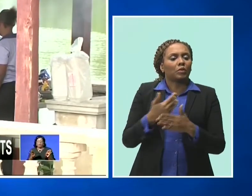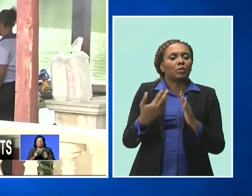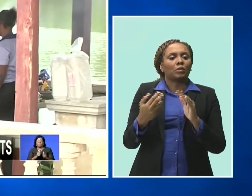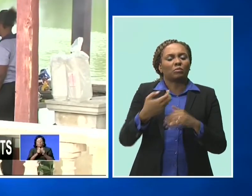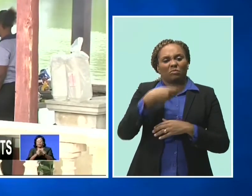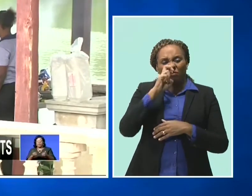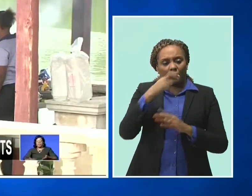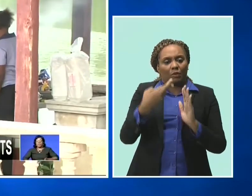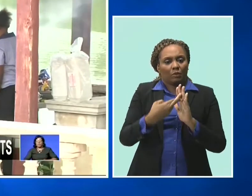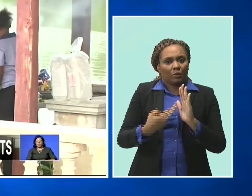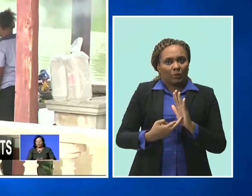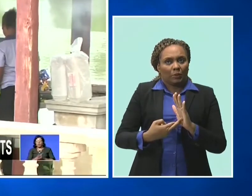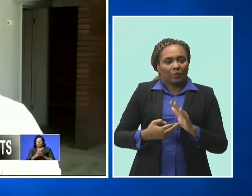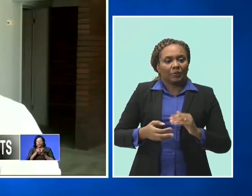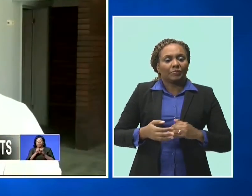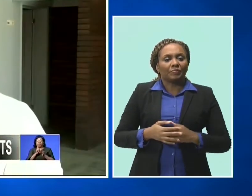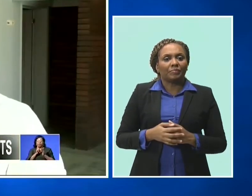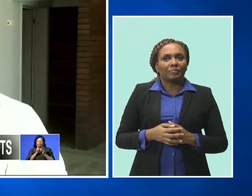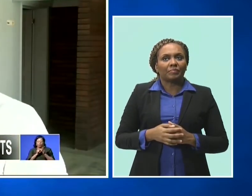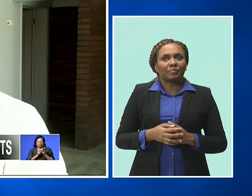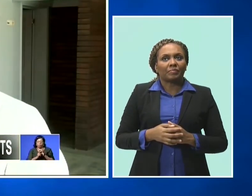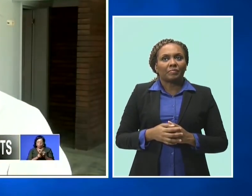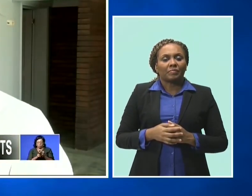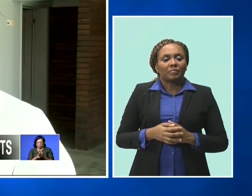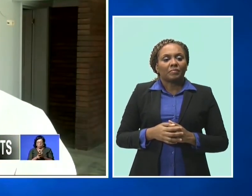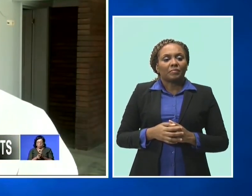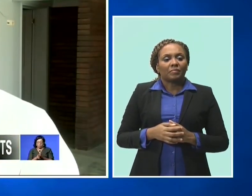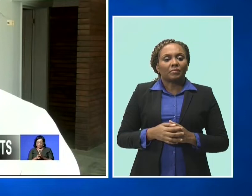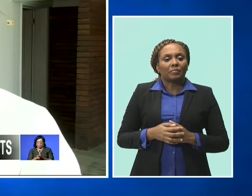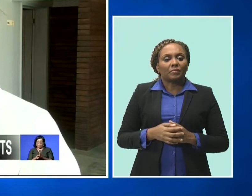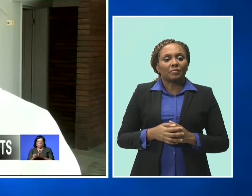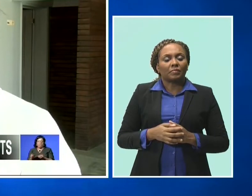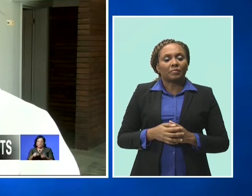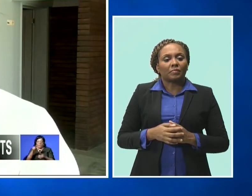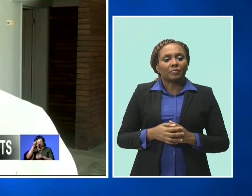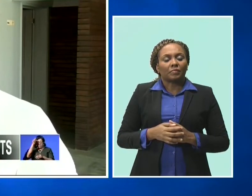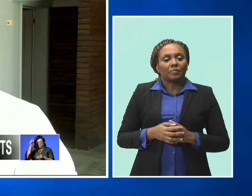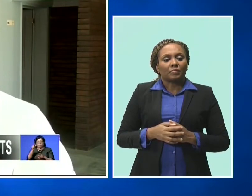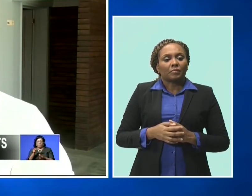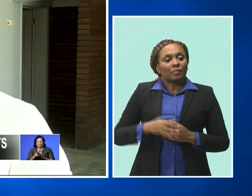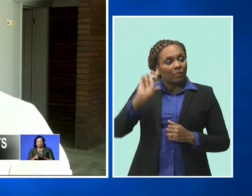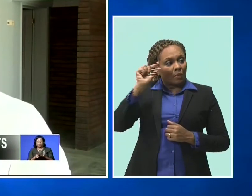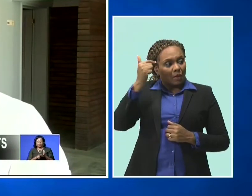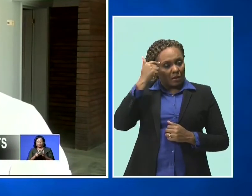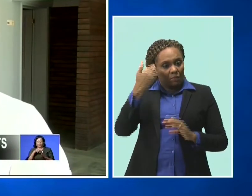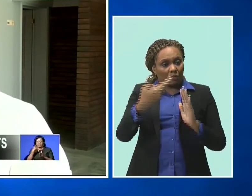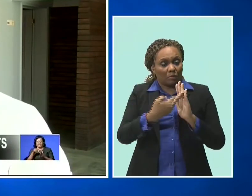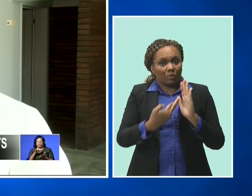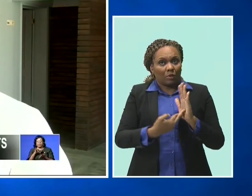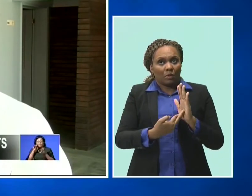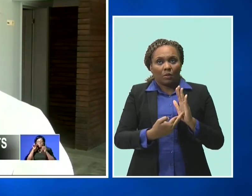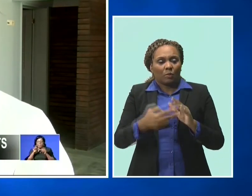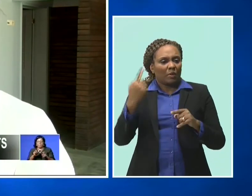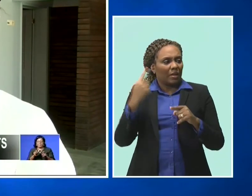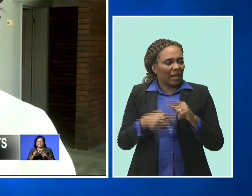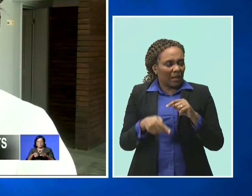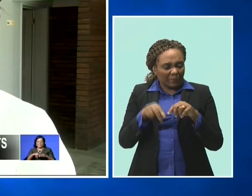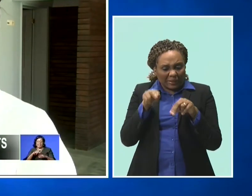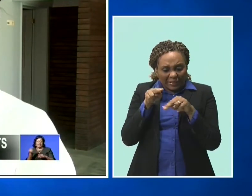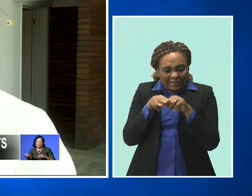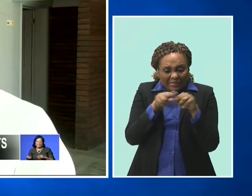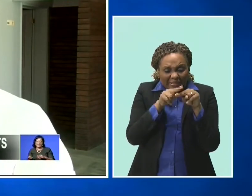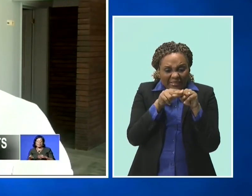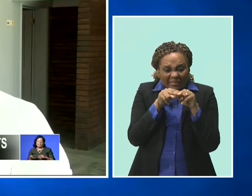measures. As government regulations, we must eliminate the crowding in a